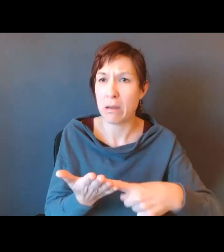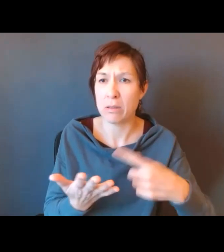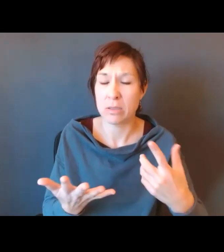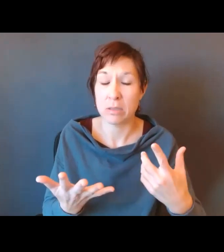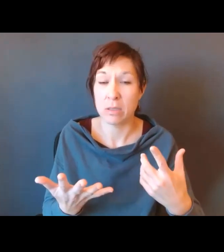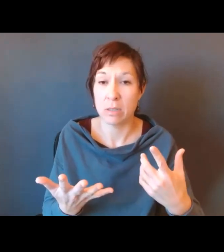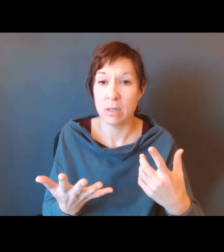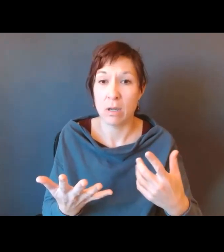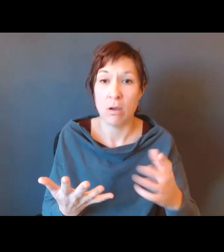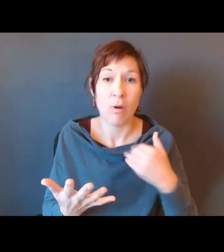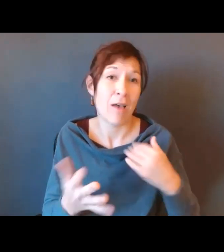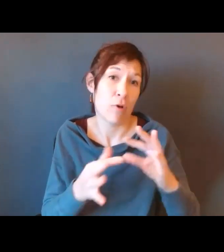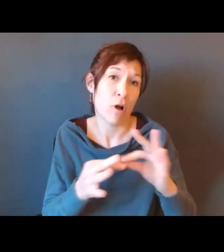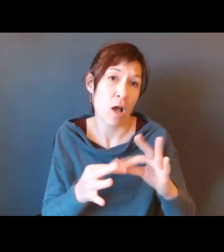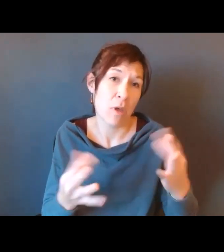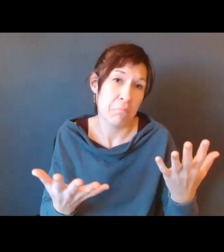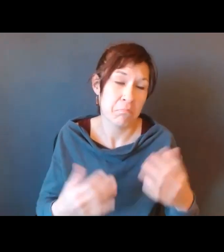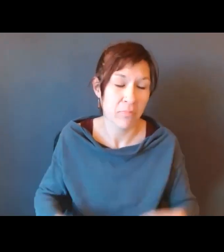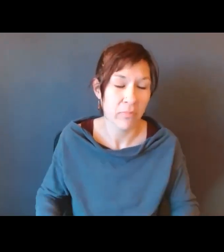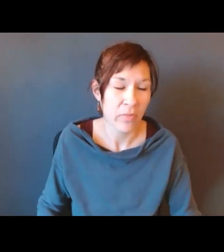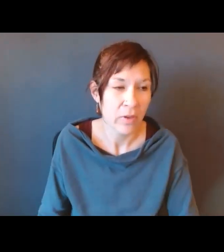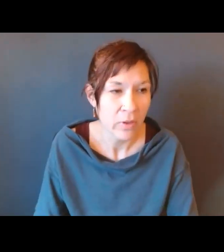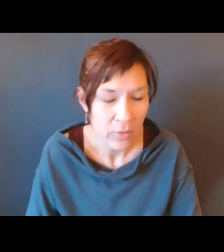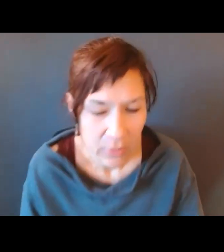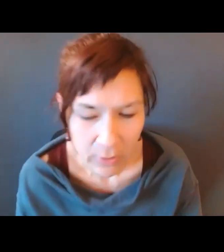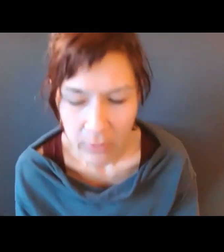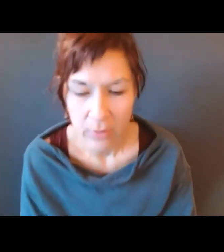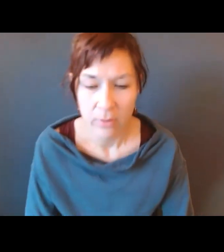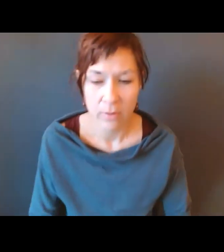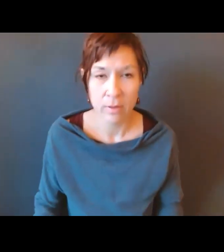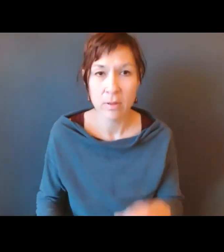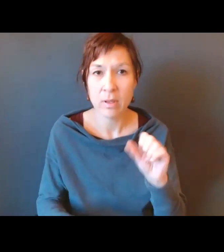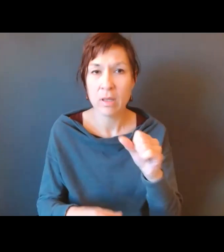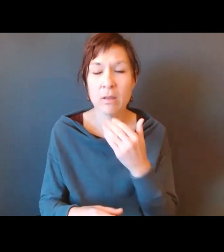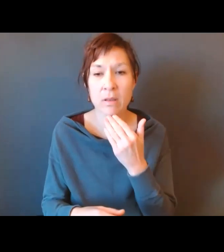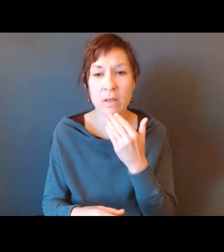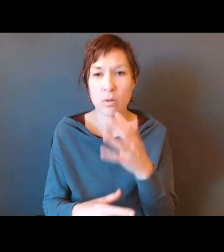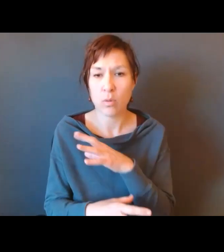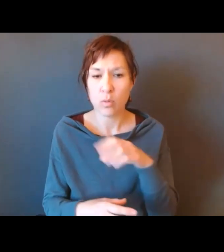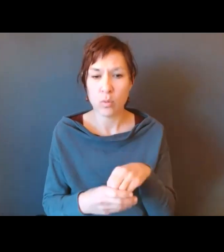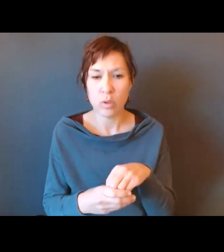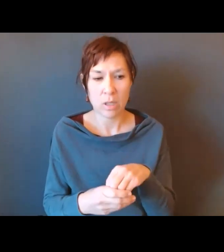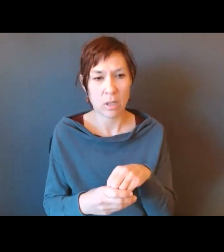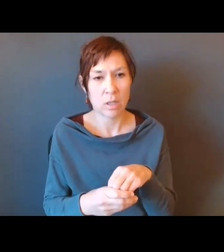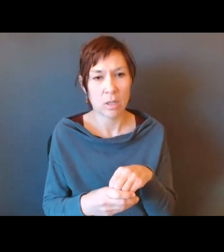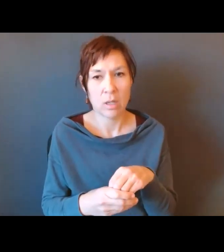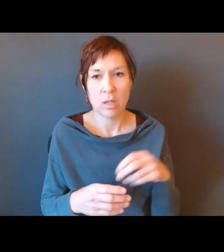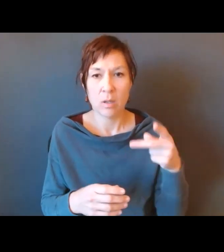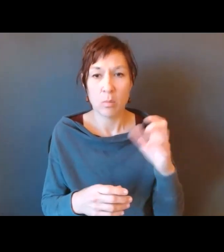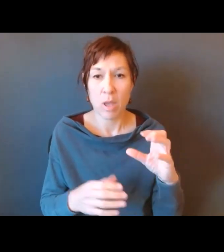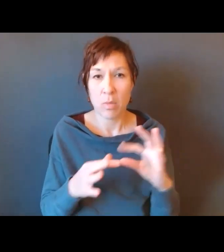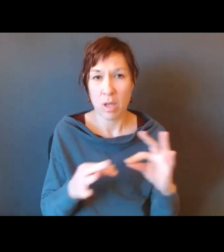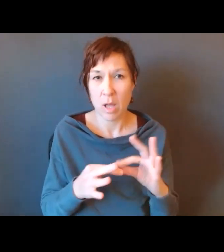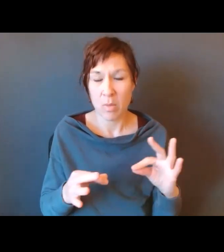okay, I do have a comment though, too. So I appreciate the inclusion of the public comments in